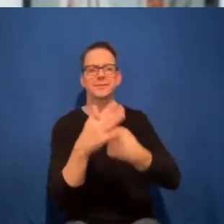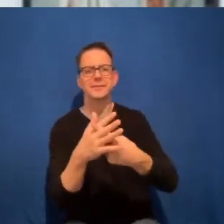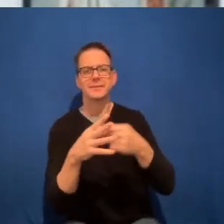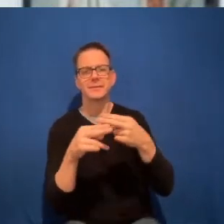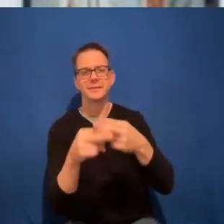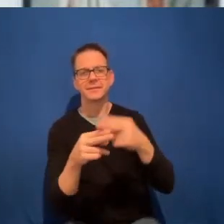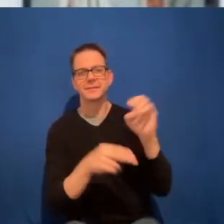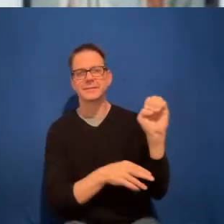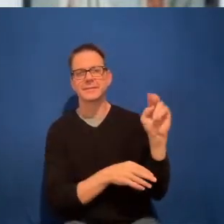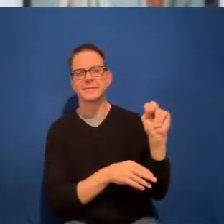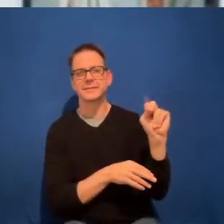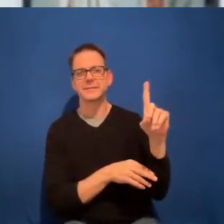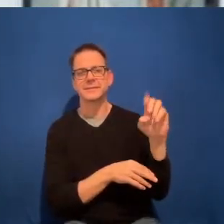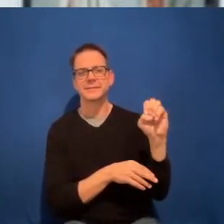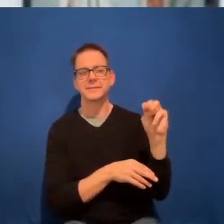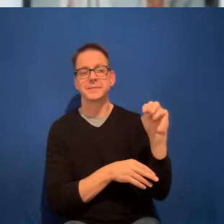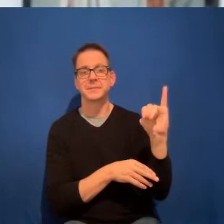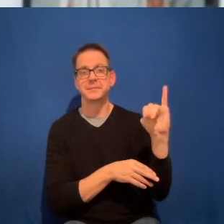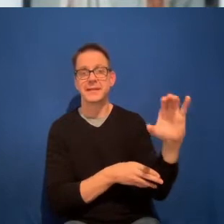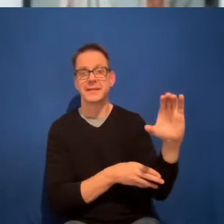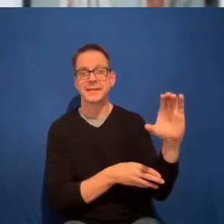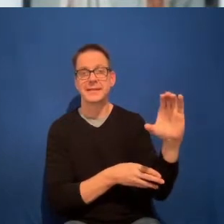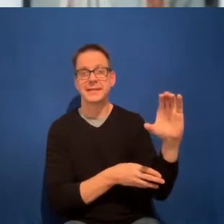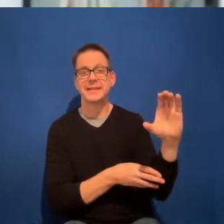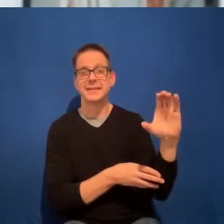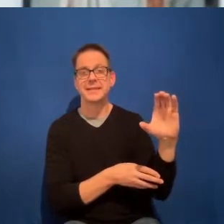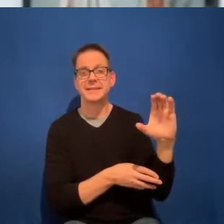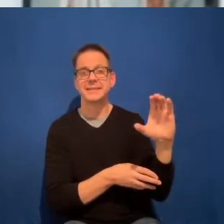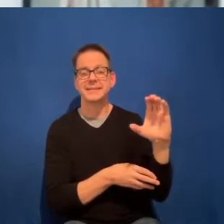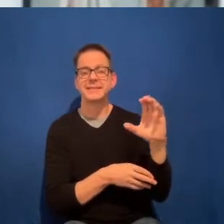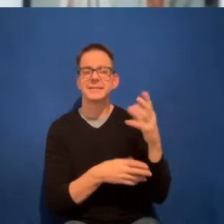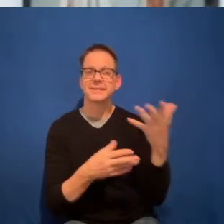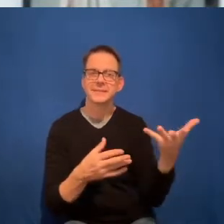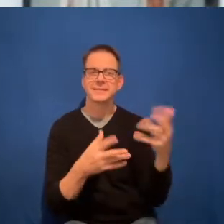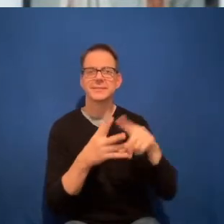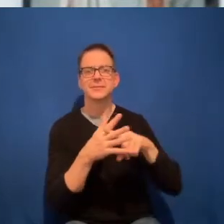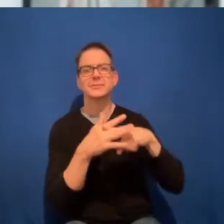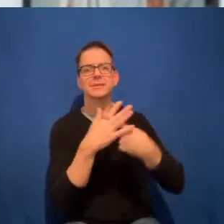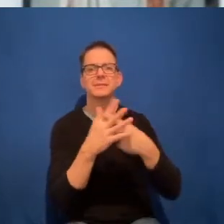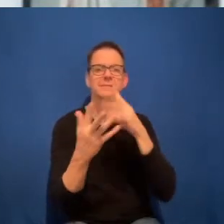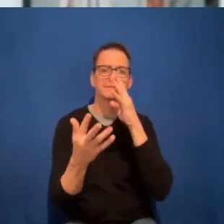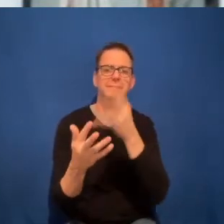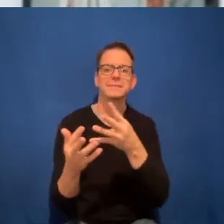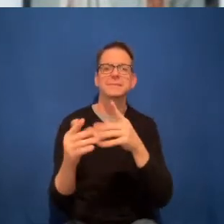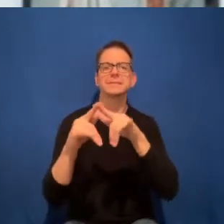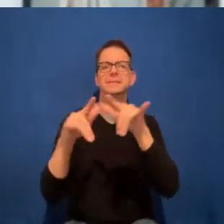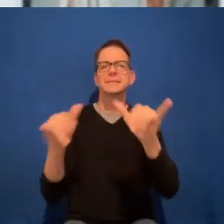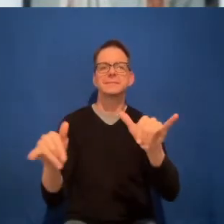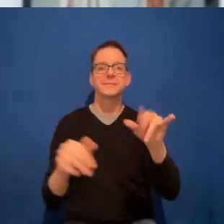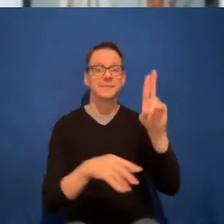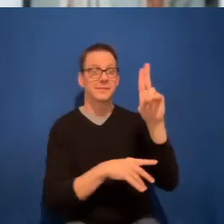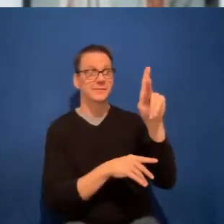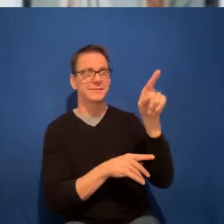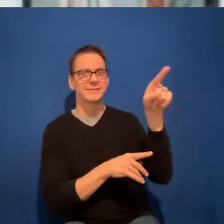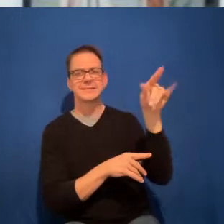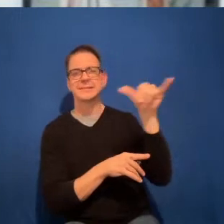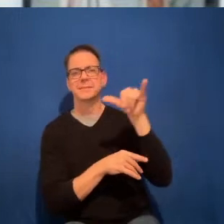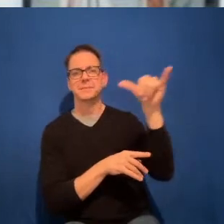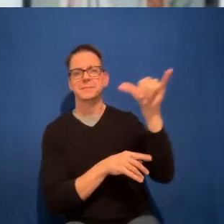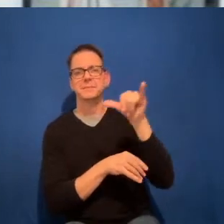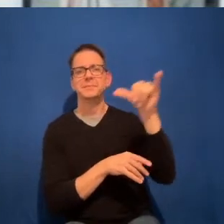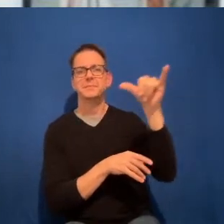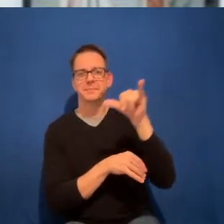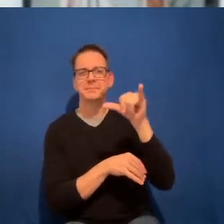the exact same thing. They just weren't quite as explicit about it. And I think we can really credit